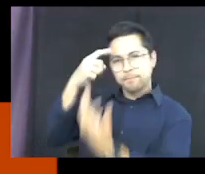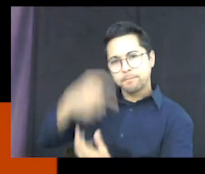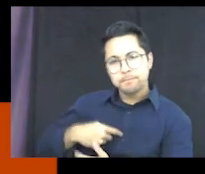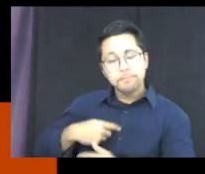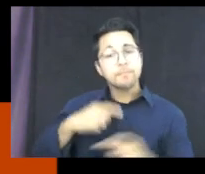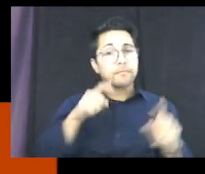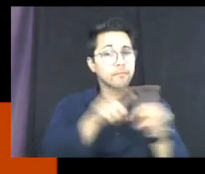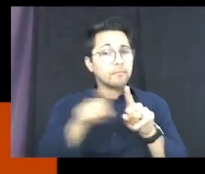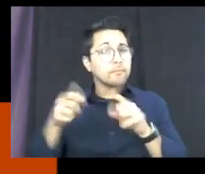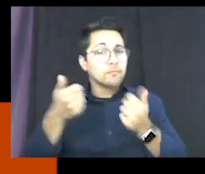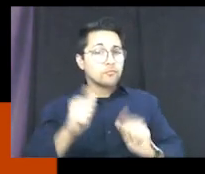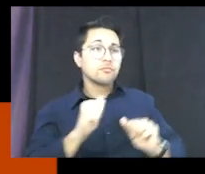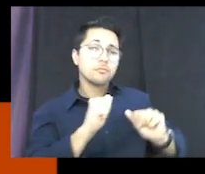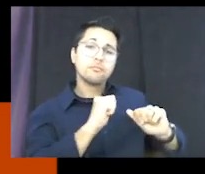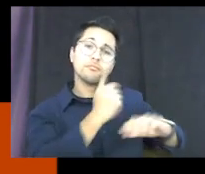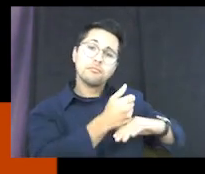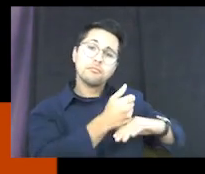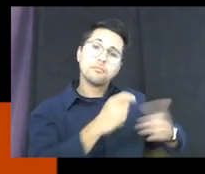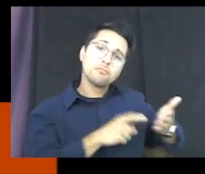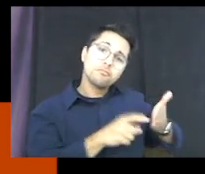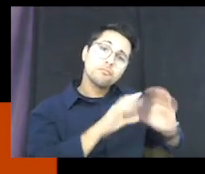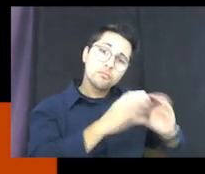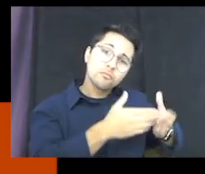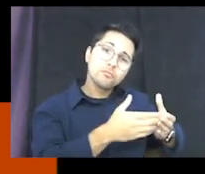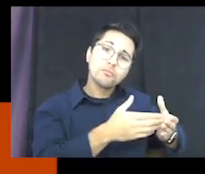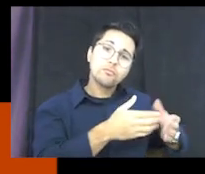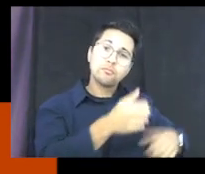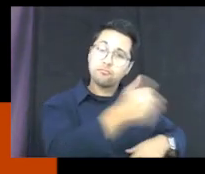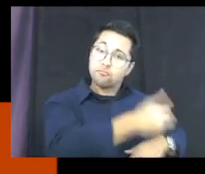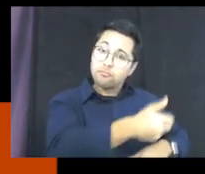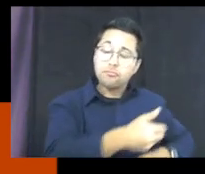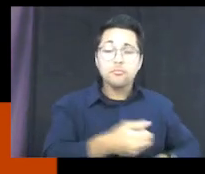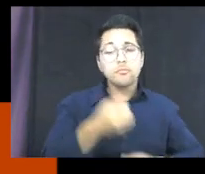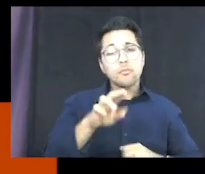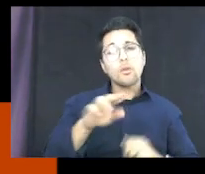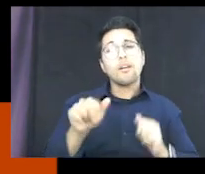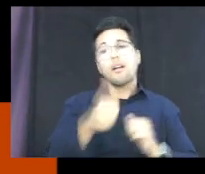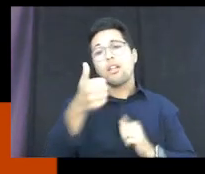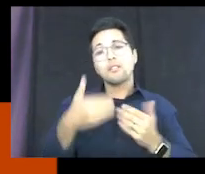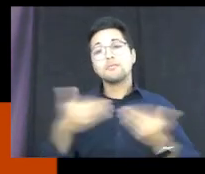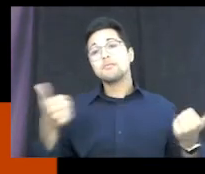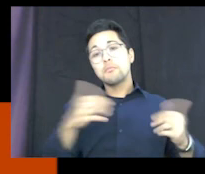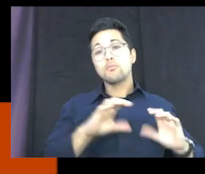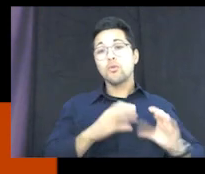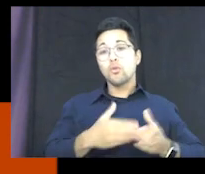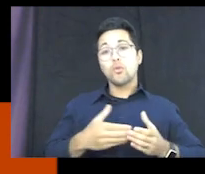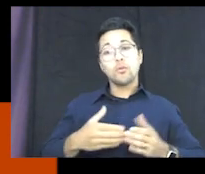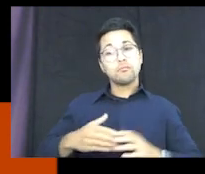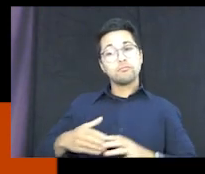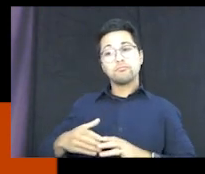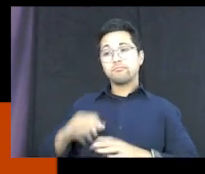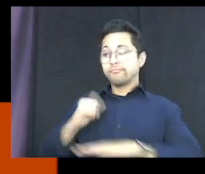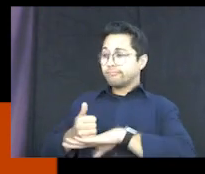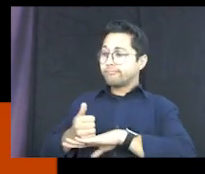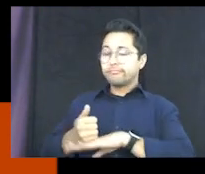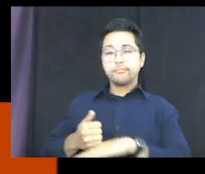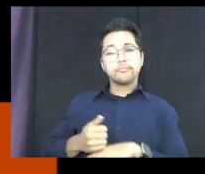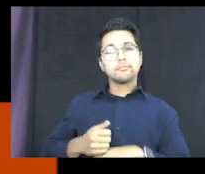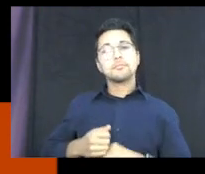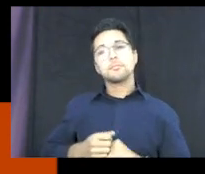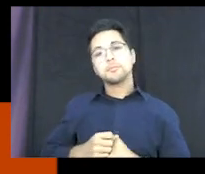subgroup within the group you are in, or another separate group comprised of the